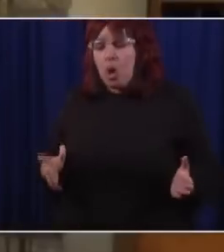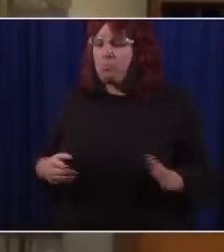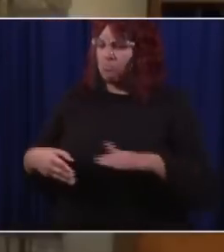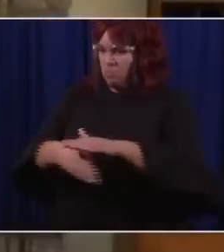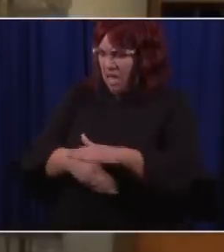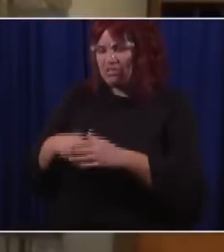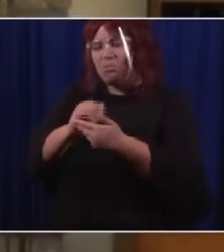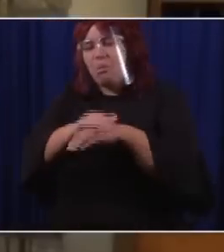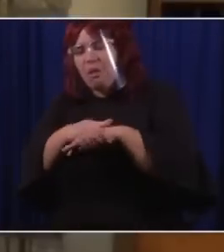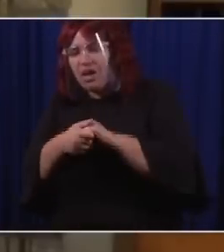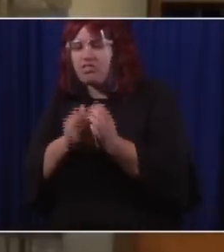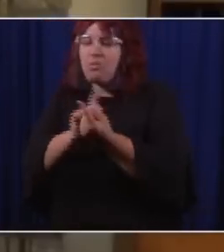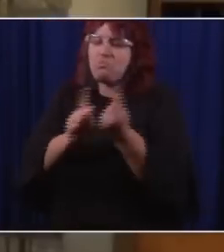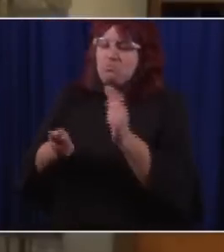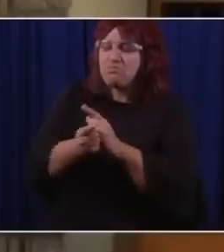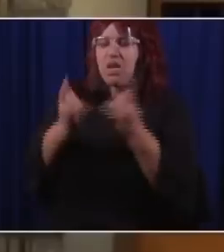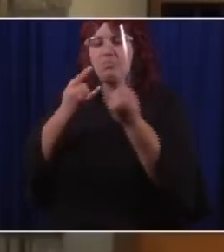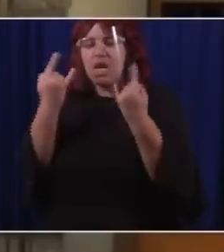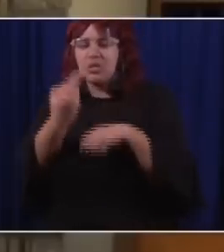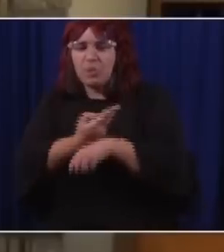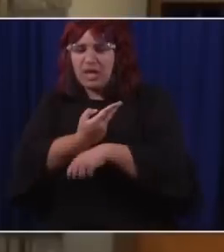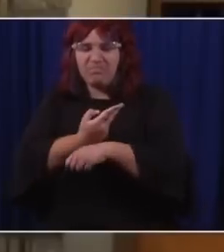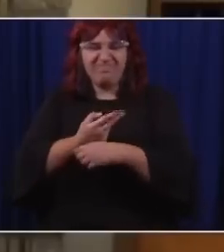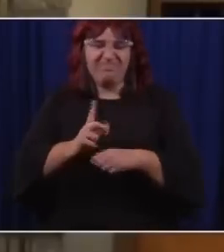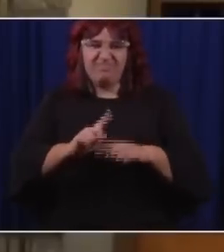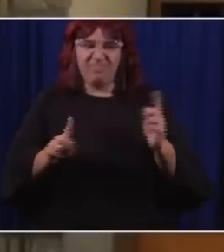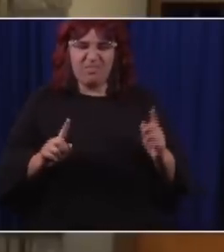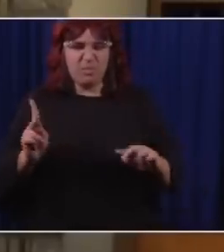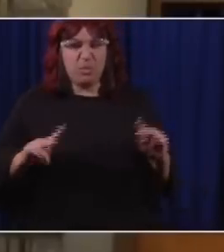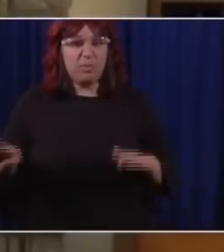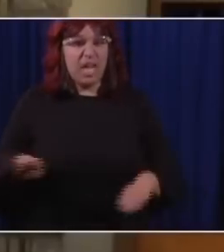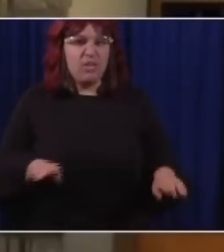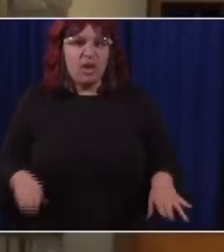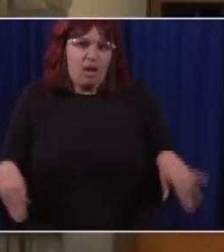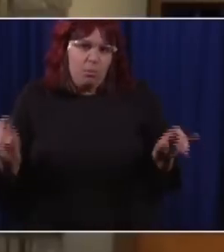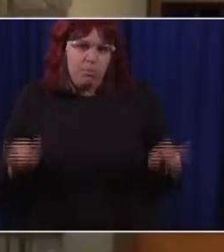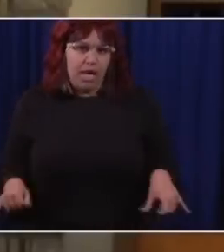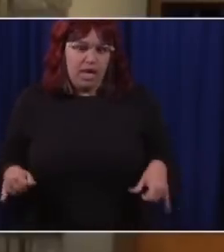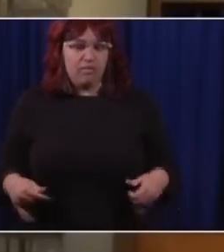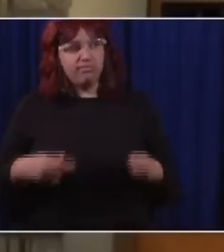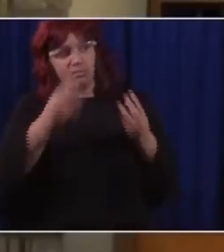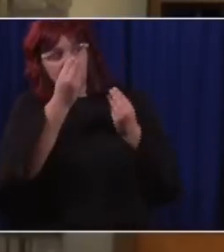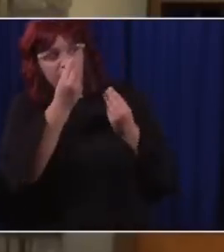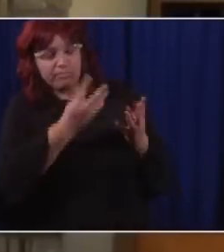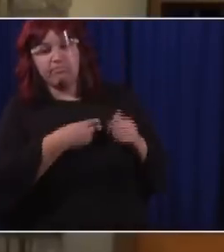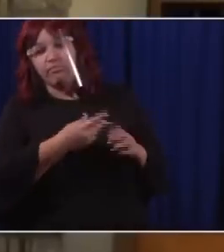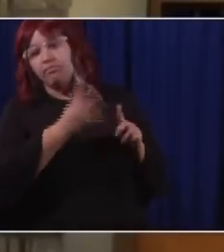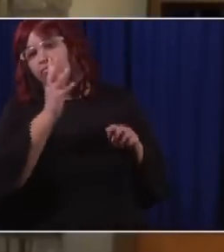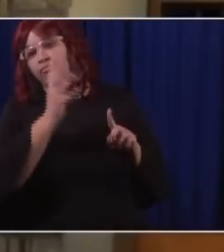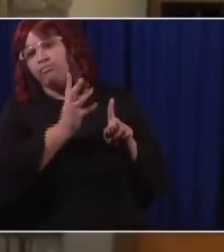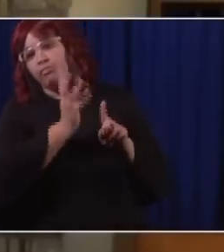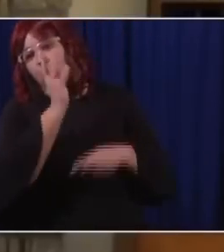and it doesn't seem like people are changing their behavior. At what point do you plan to step in?